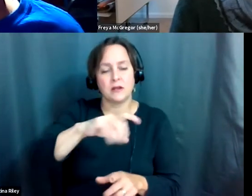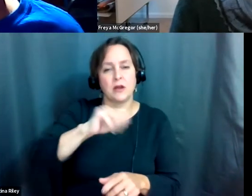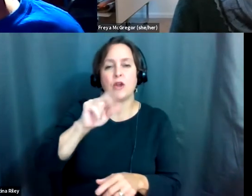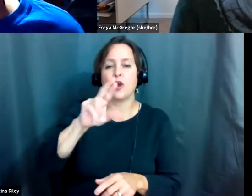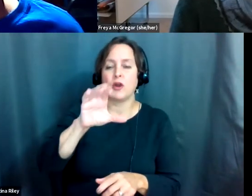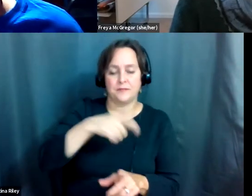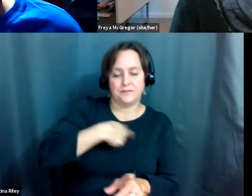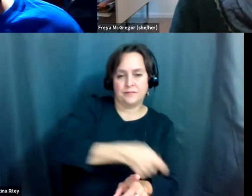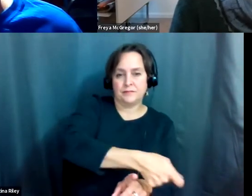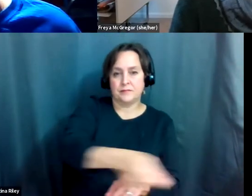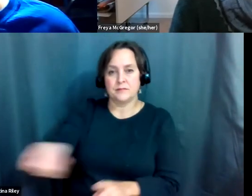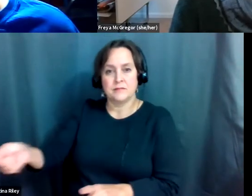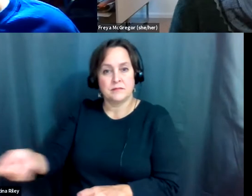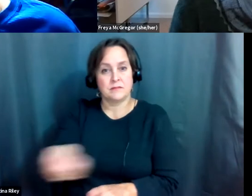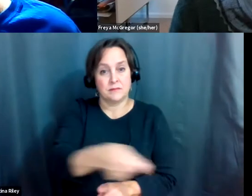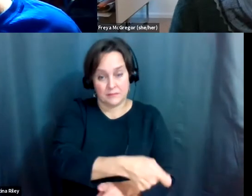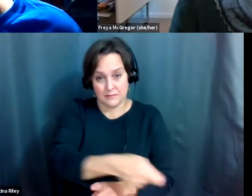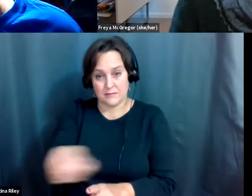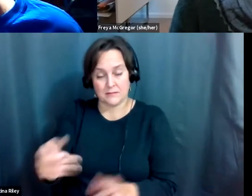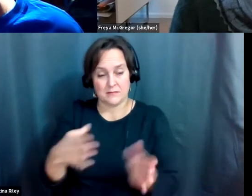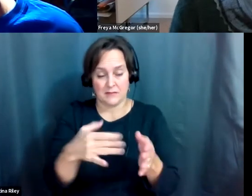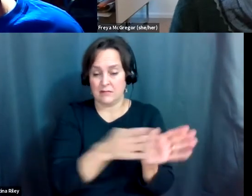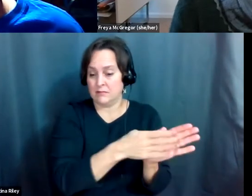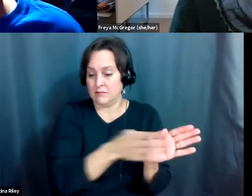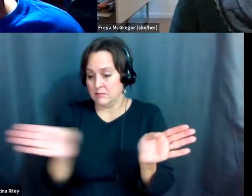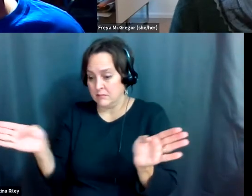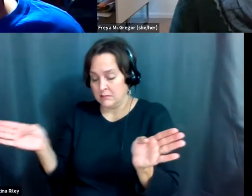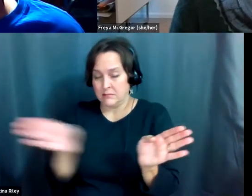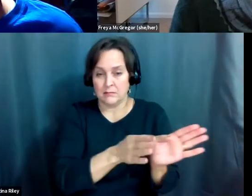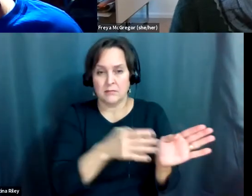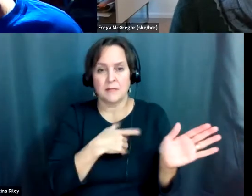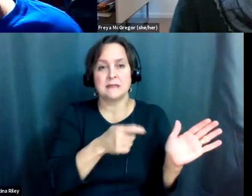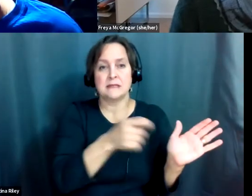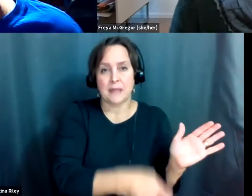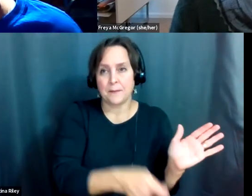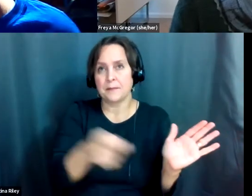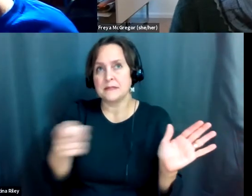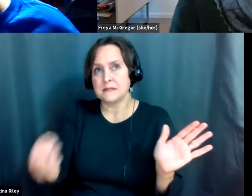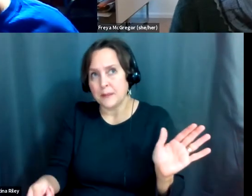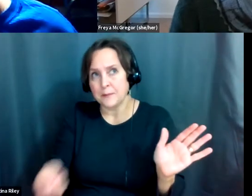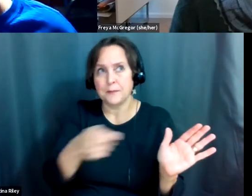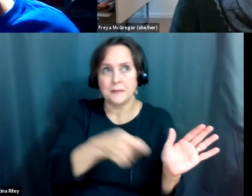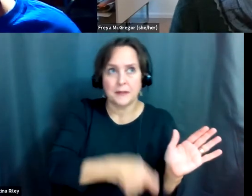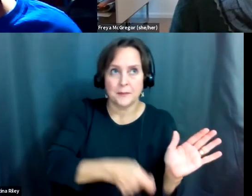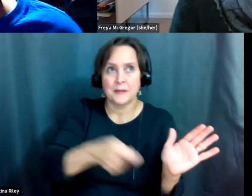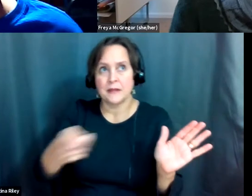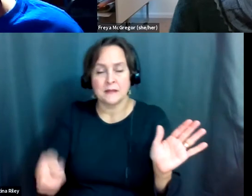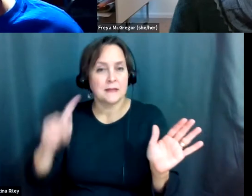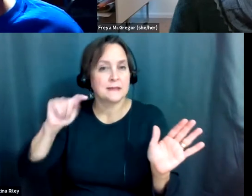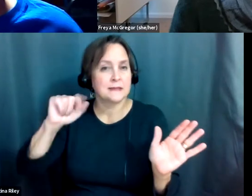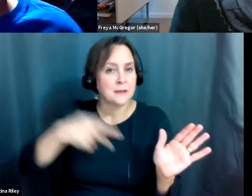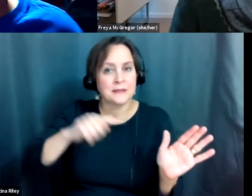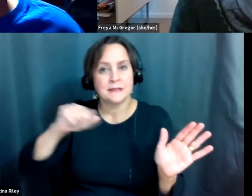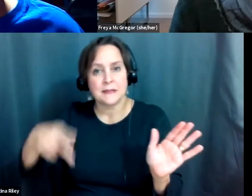my shoulders. And as I swing it, I tap it and I can hear sounds bouncing off.